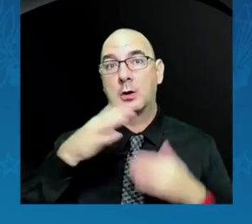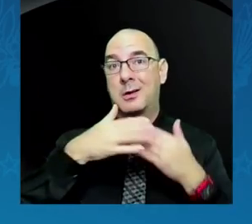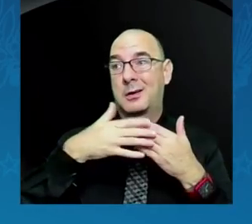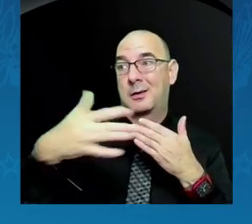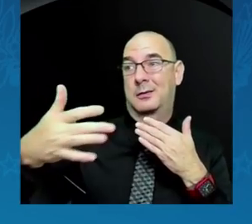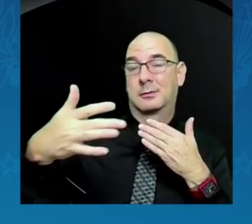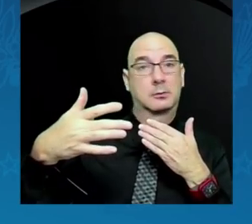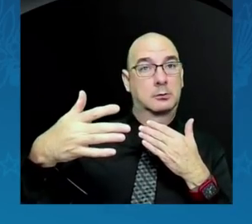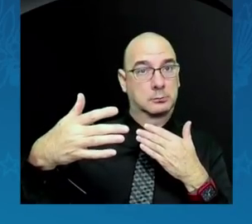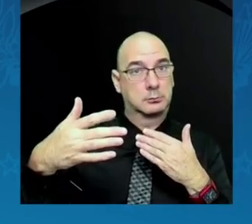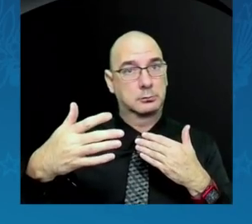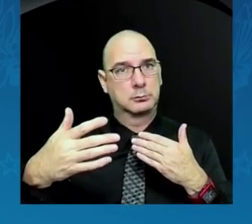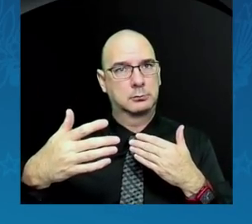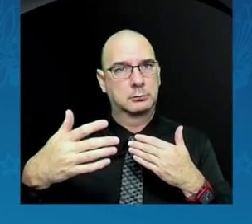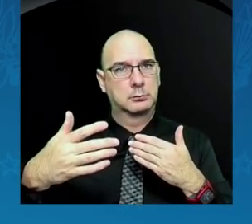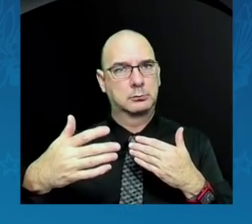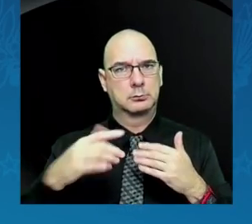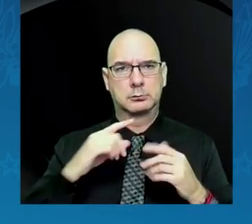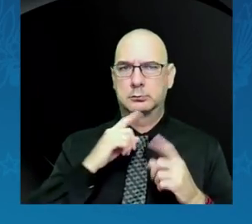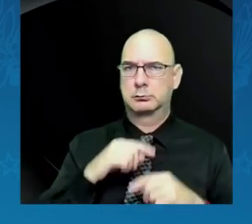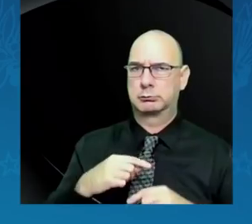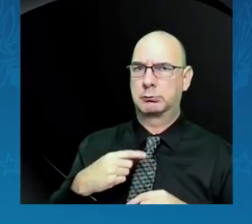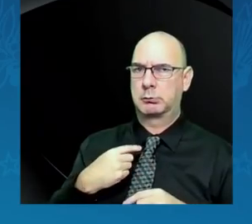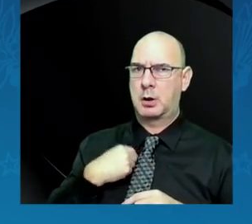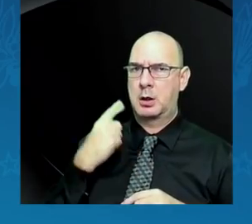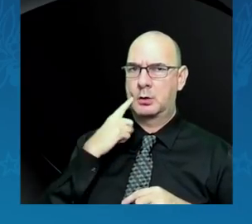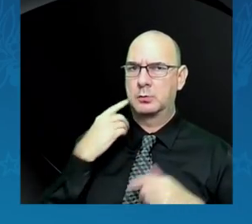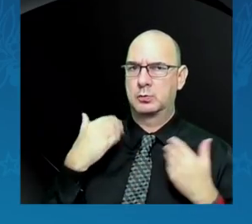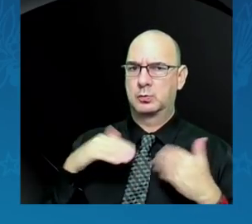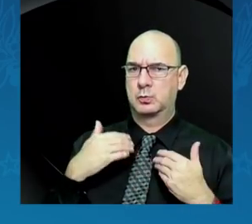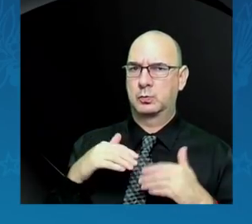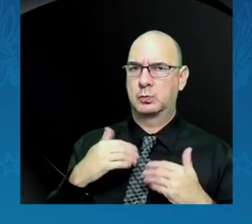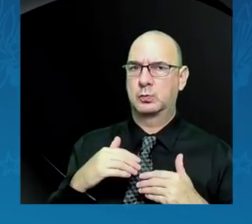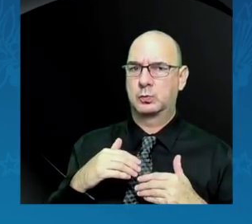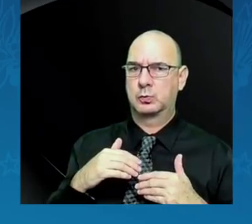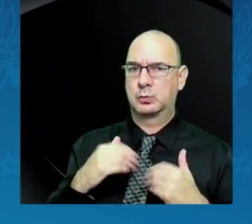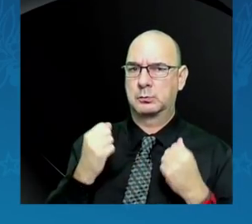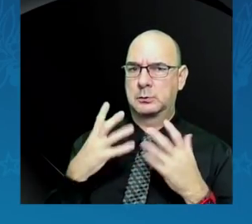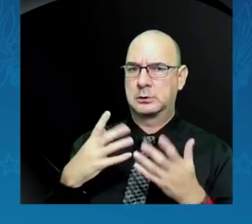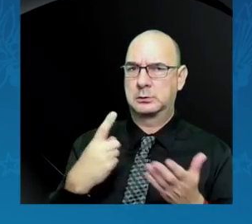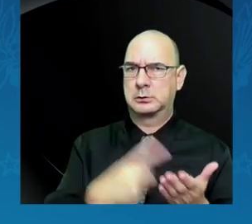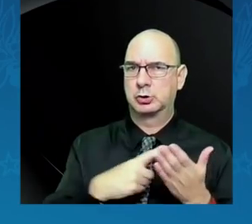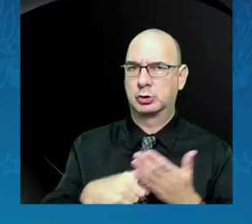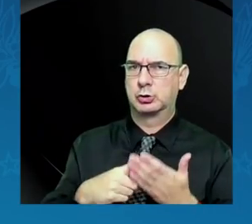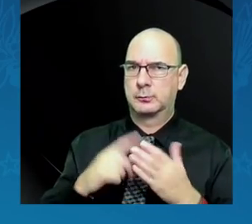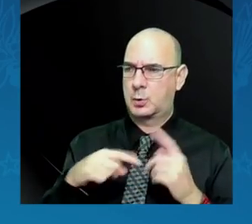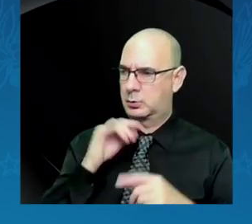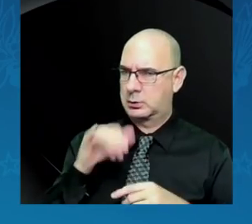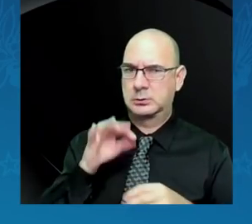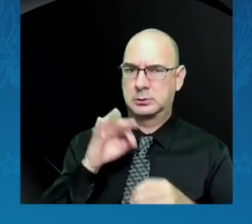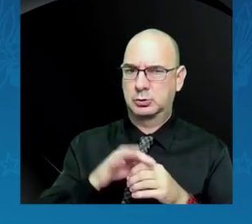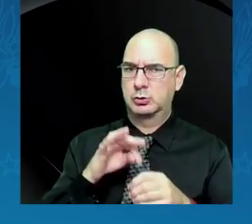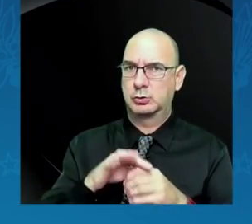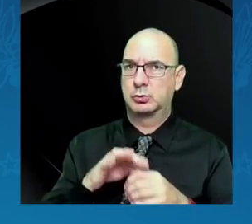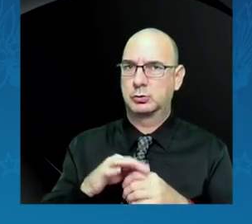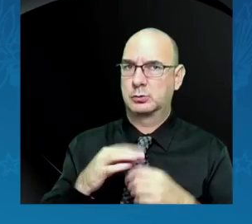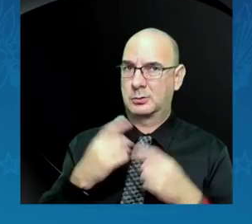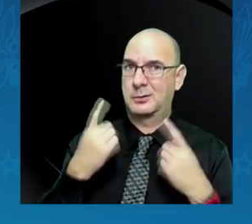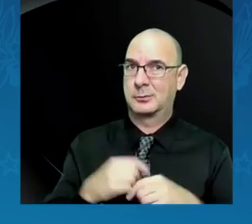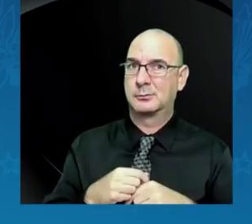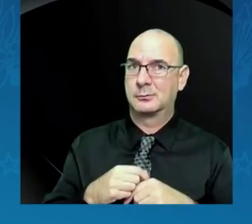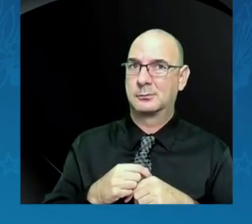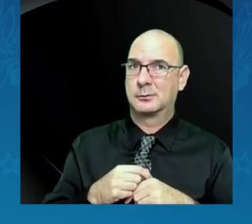there's been robust dialogue and discussion about the elections that just took place. And as